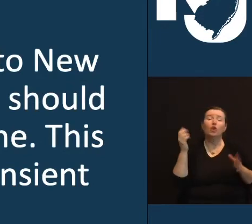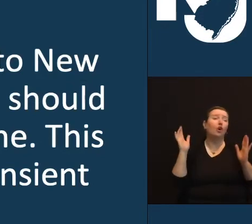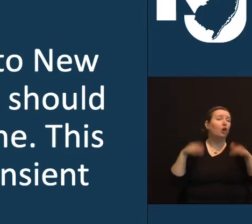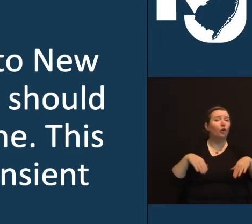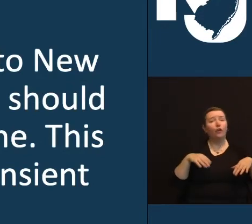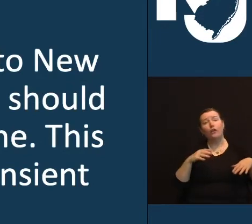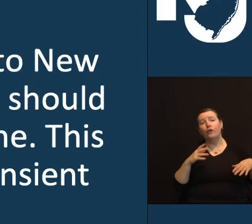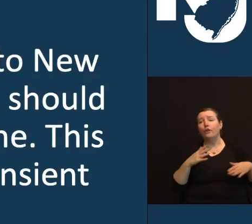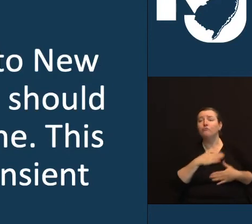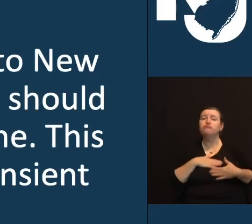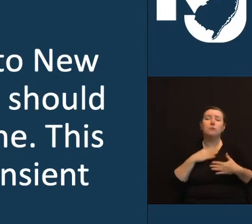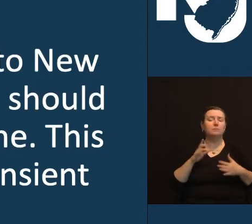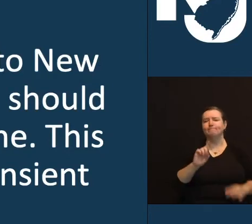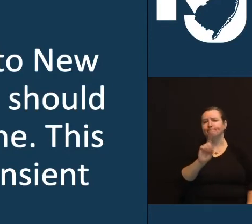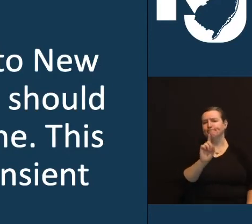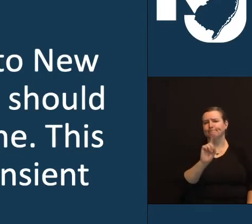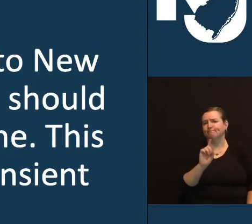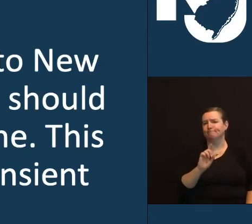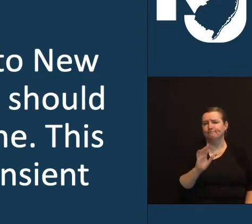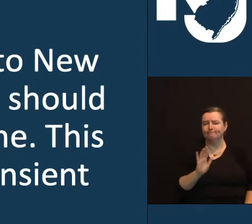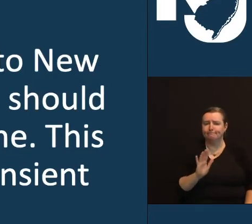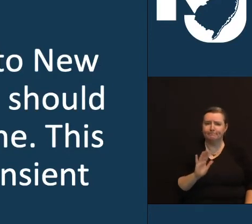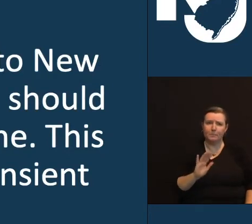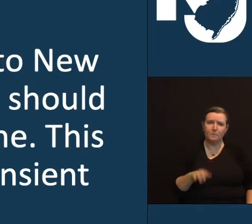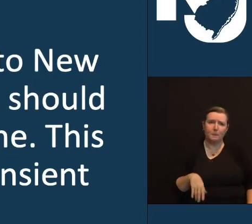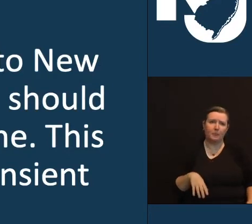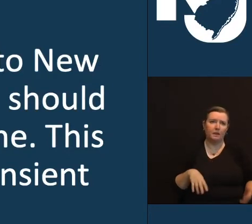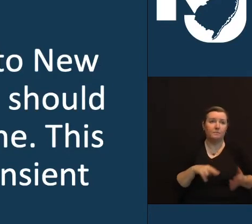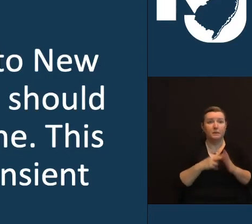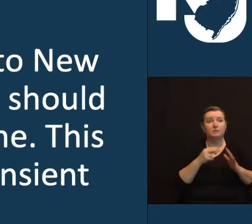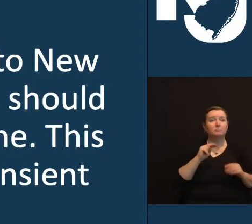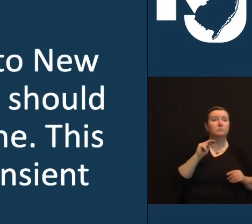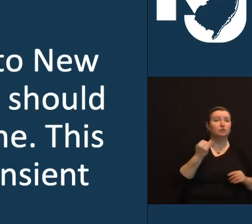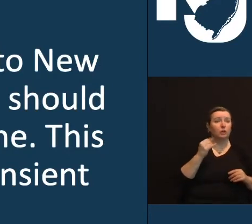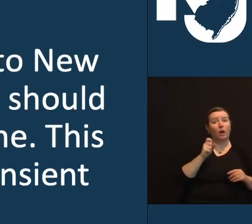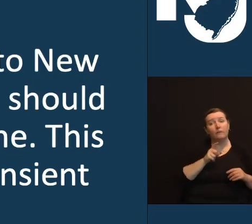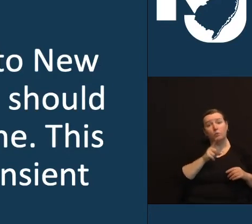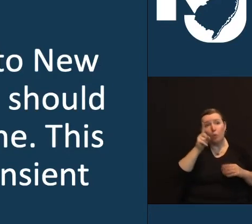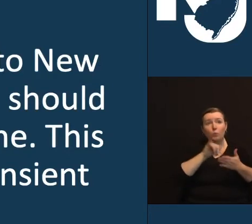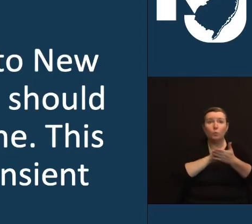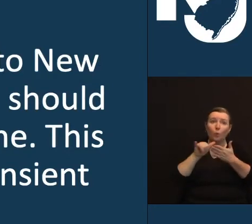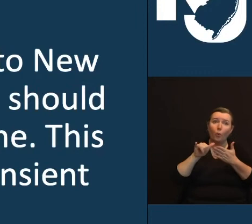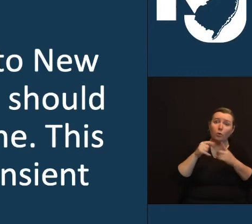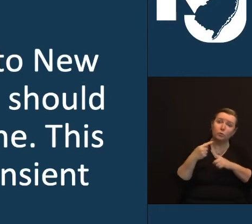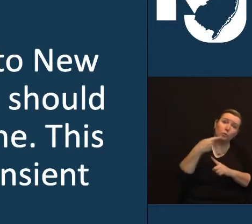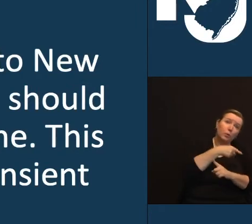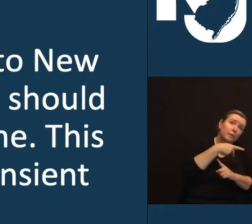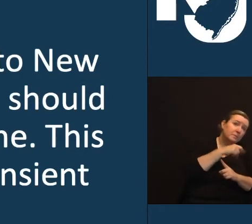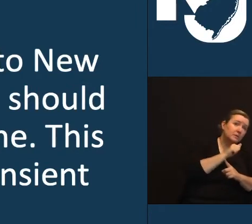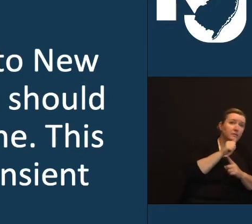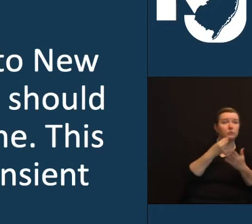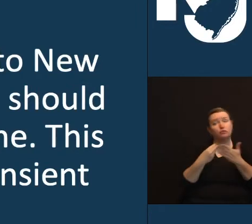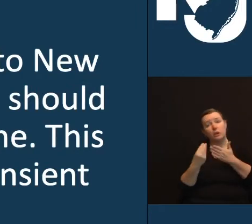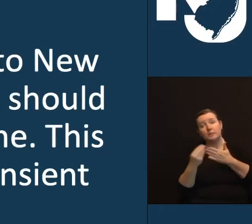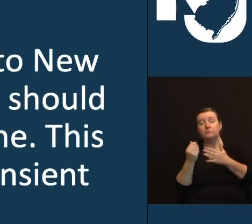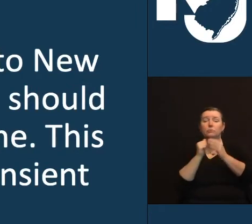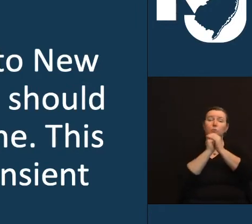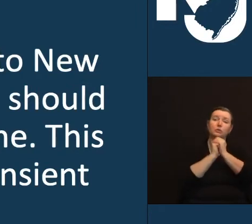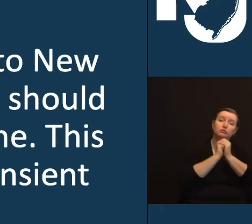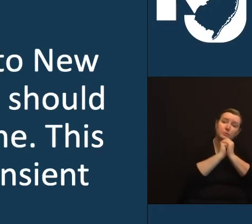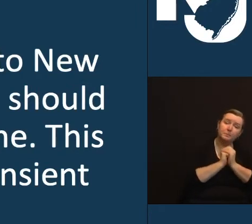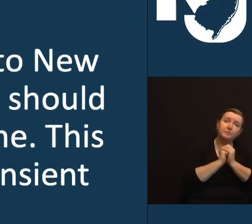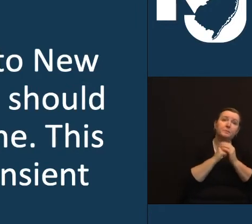need to travel into neighboring states, such as New York and Pennsylvania, for shopping, worship, or similar daily or